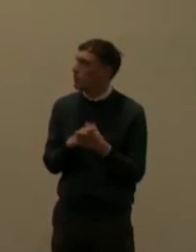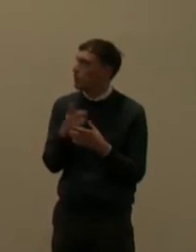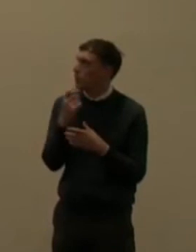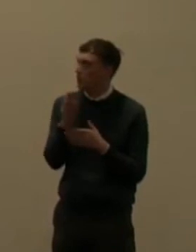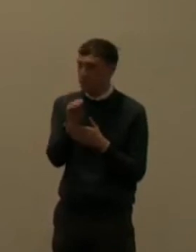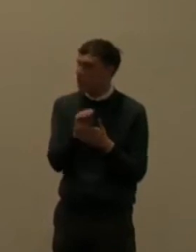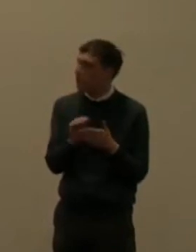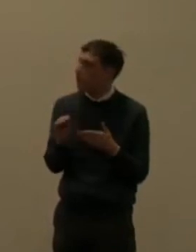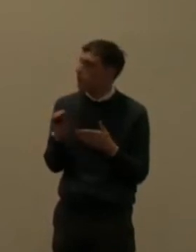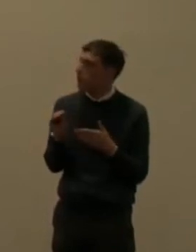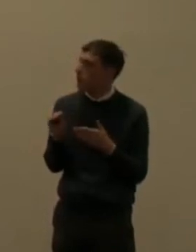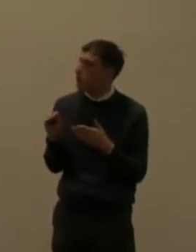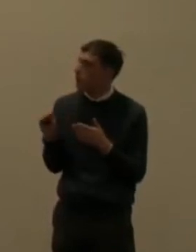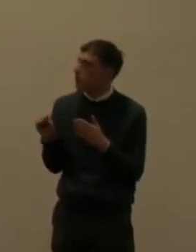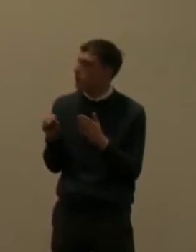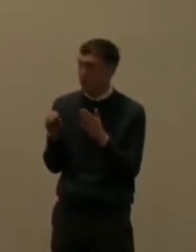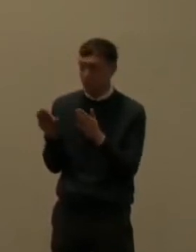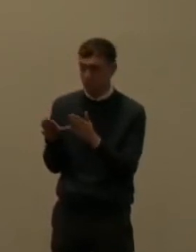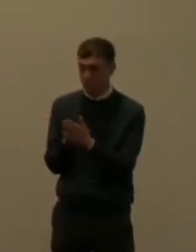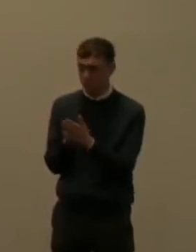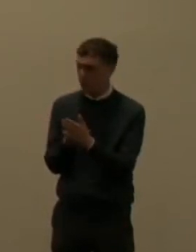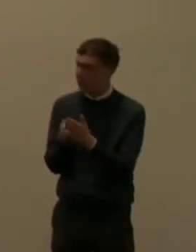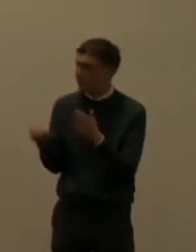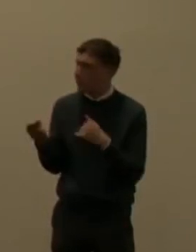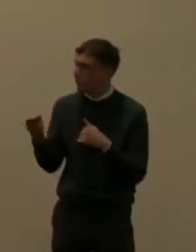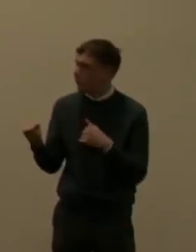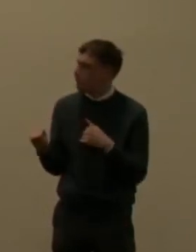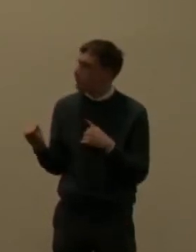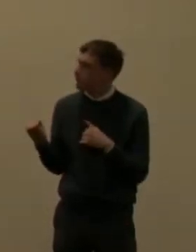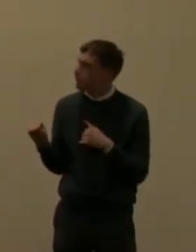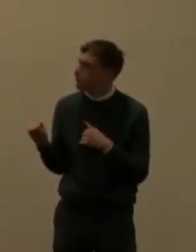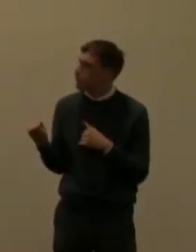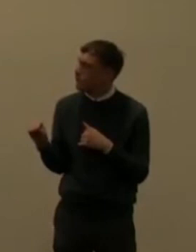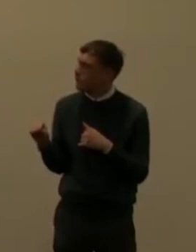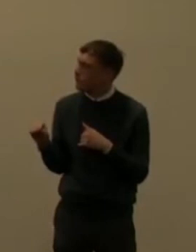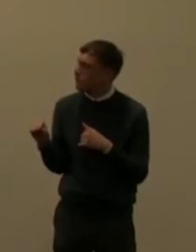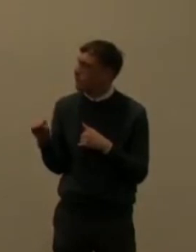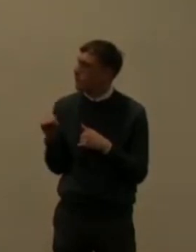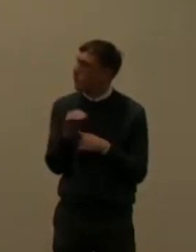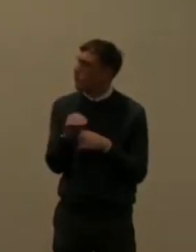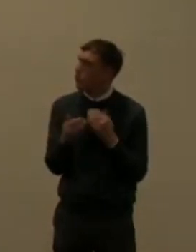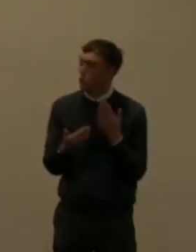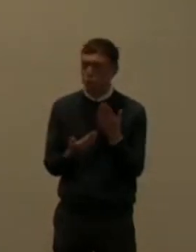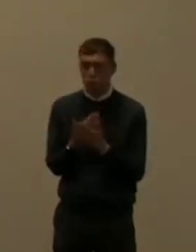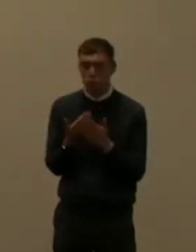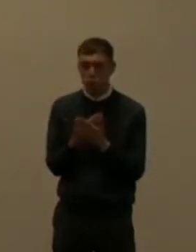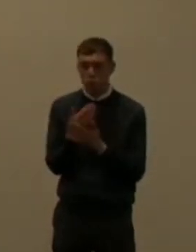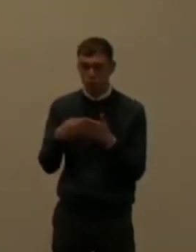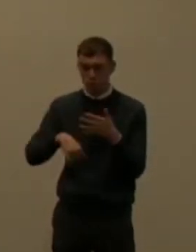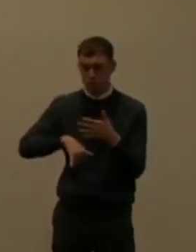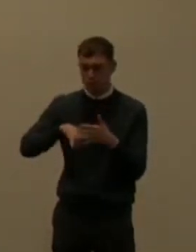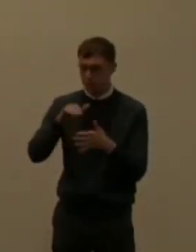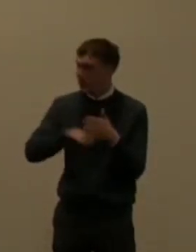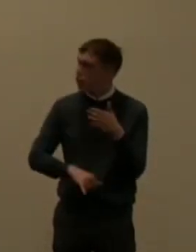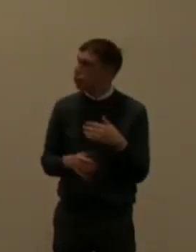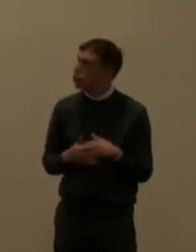go here and grab that URL or the different URLs and open it in the browser,